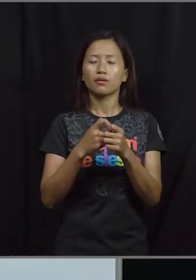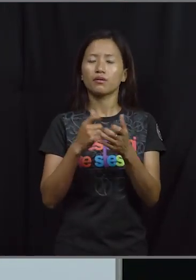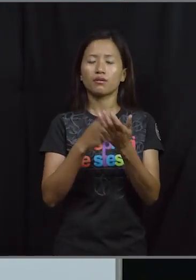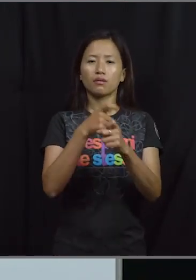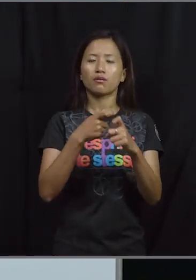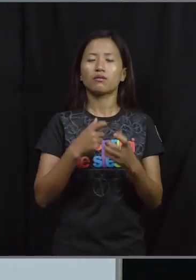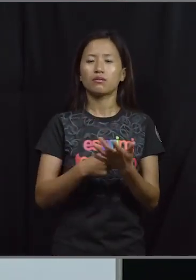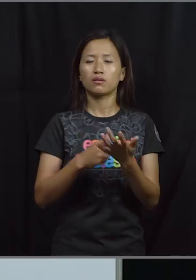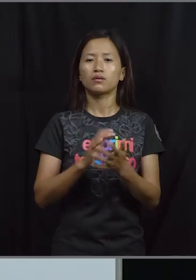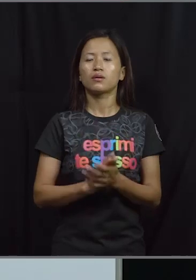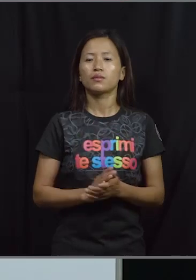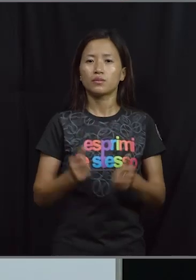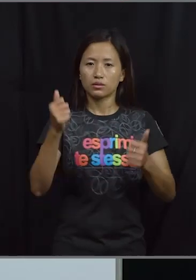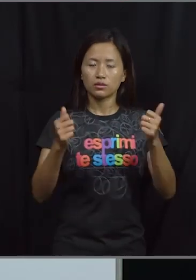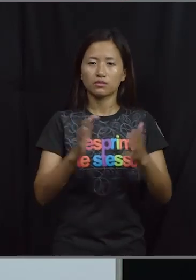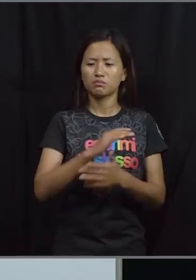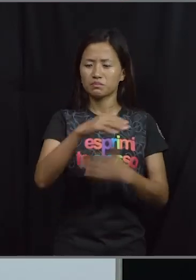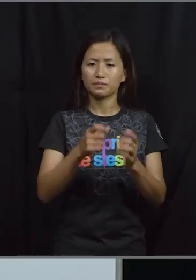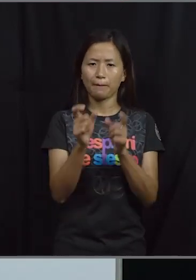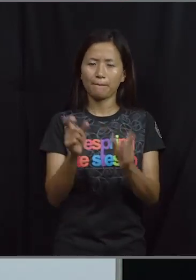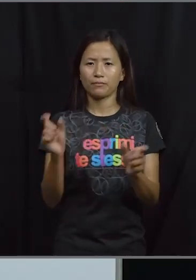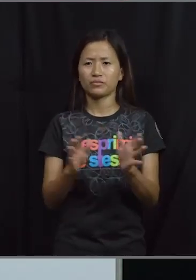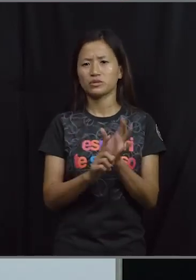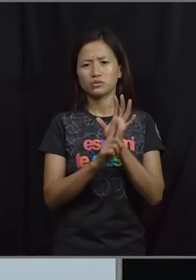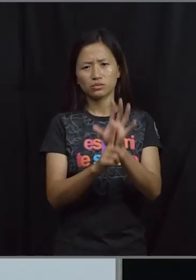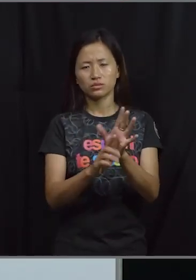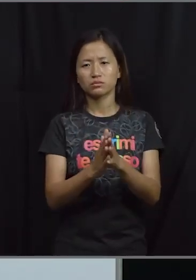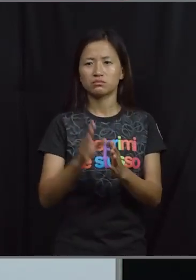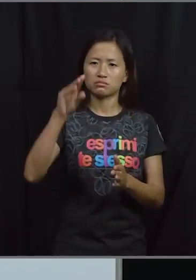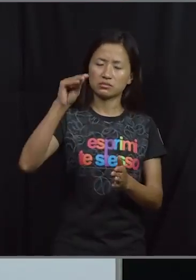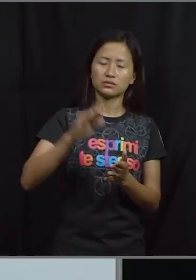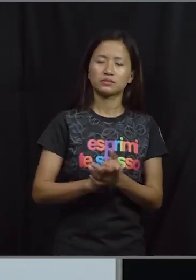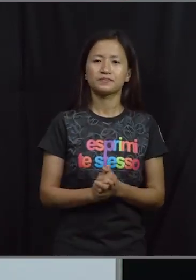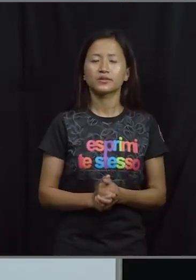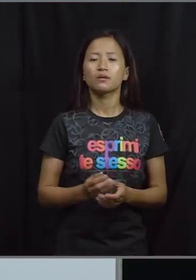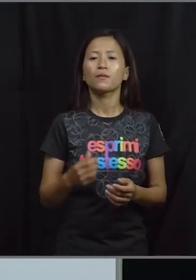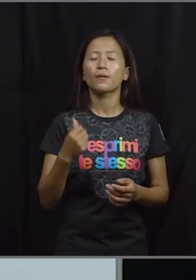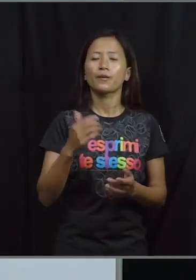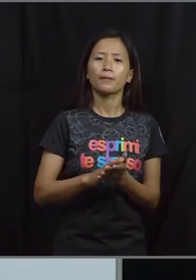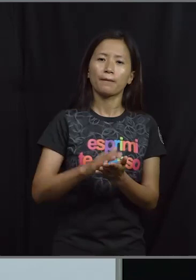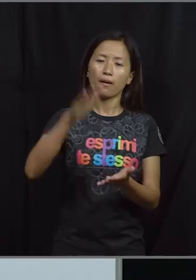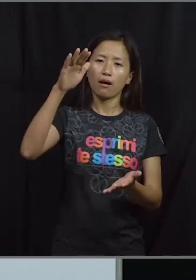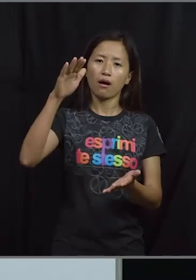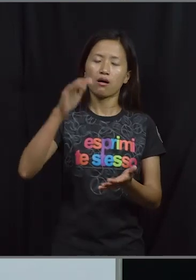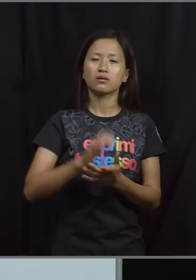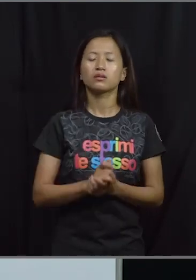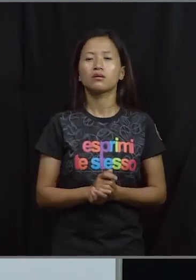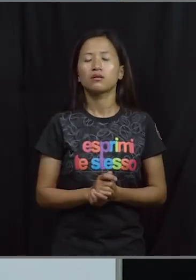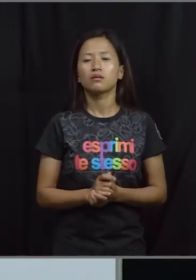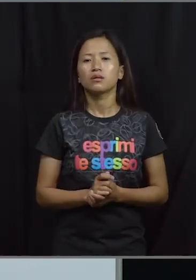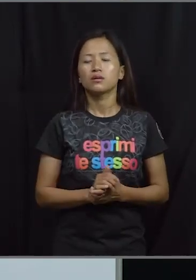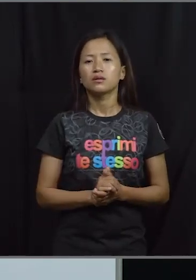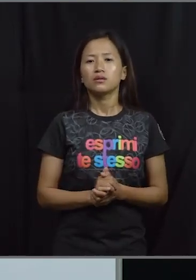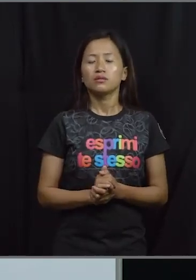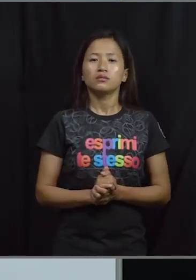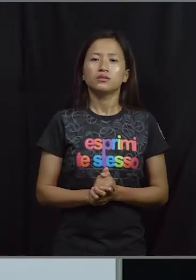People buy all these actually to show off. And therefore, even when prices of all these products that I have